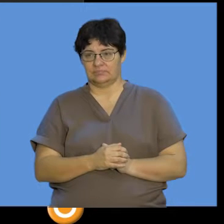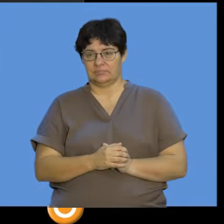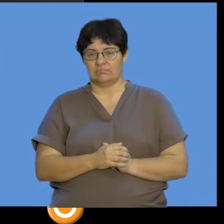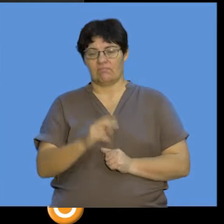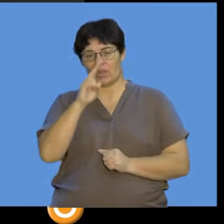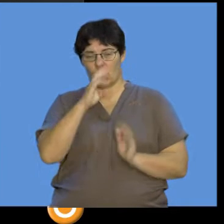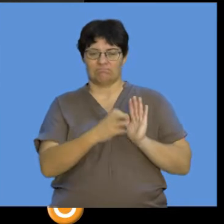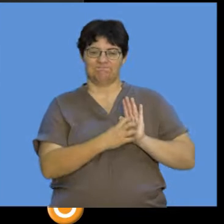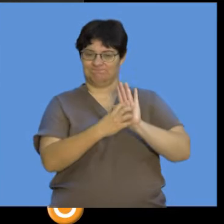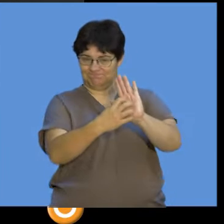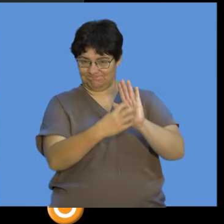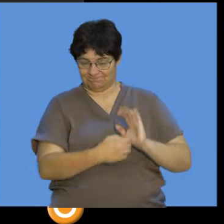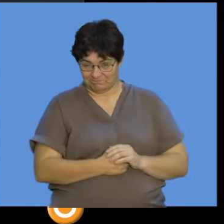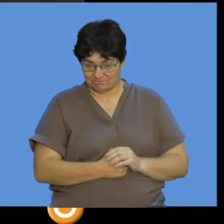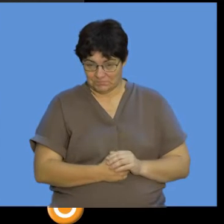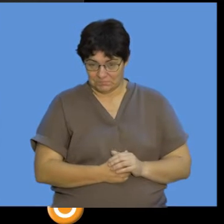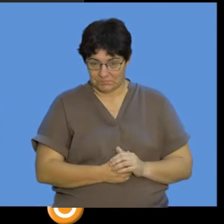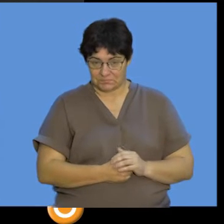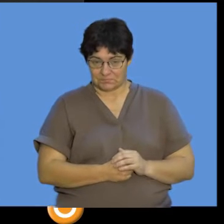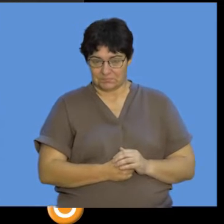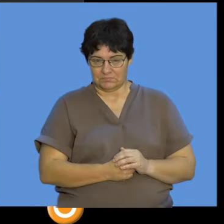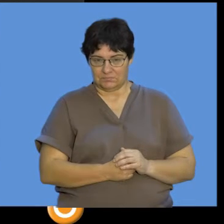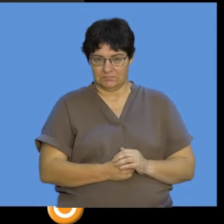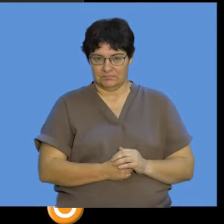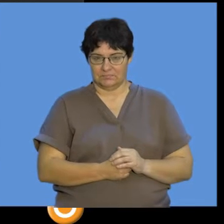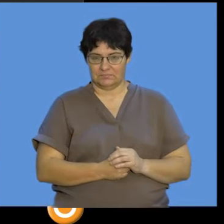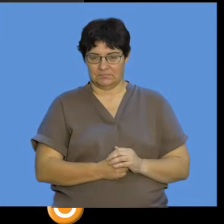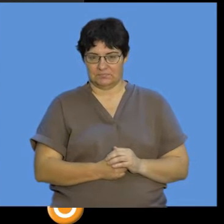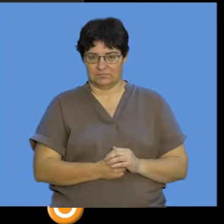for argument's sake, this